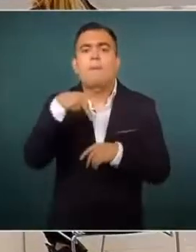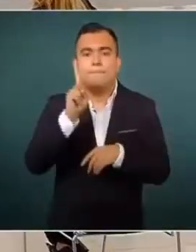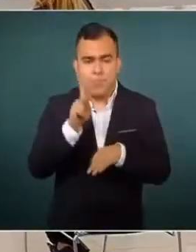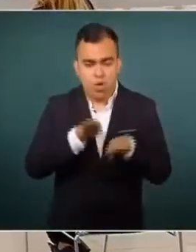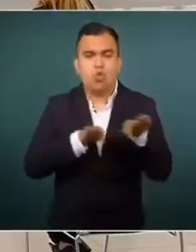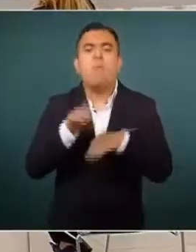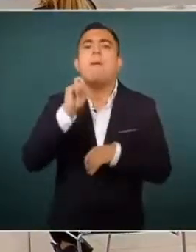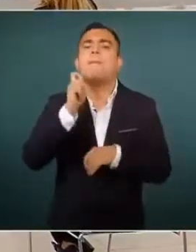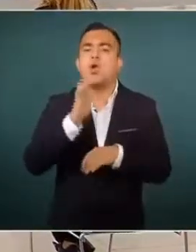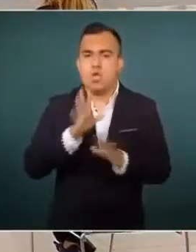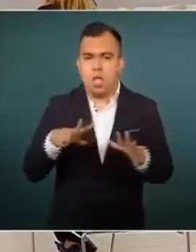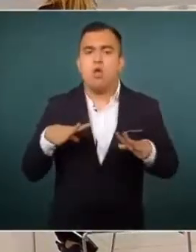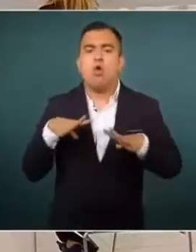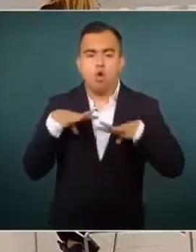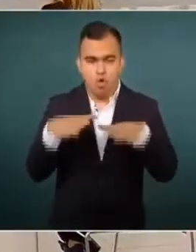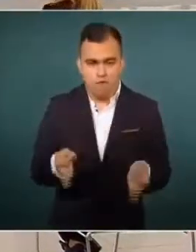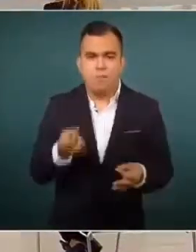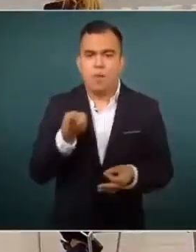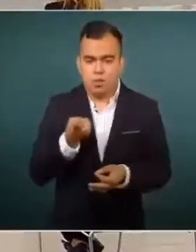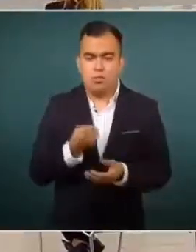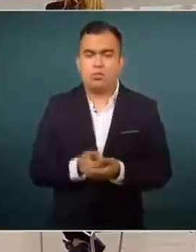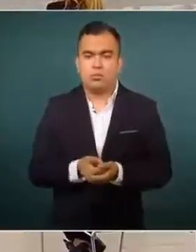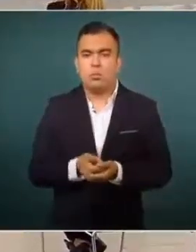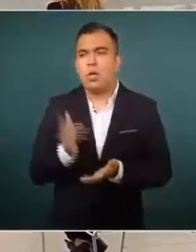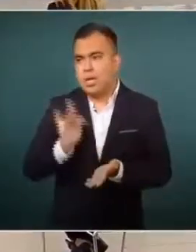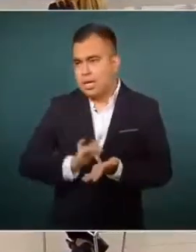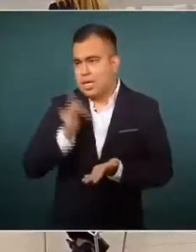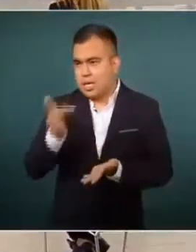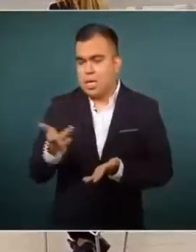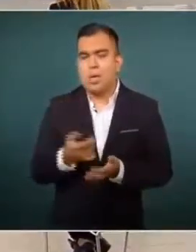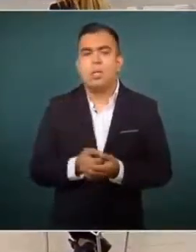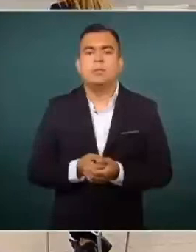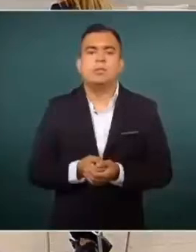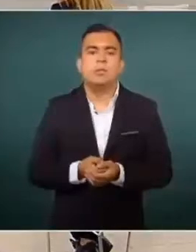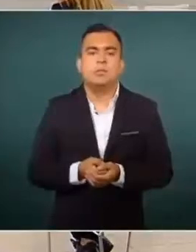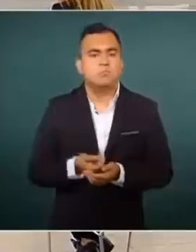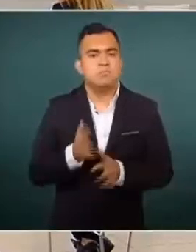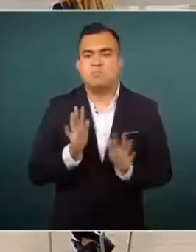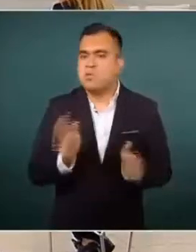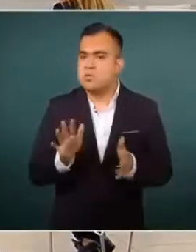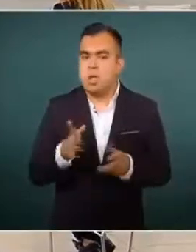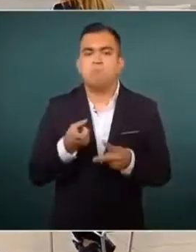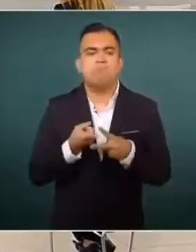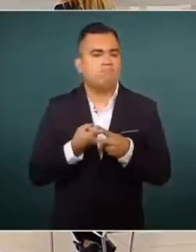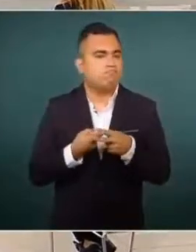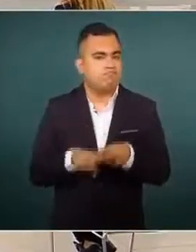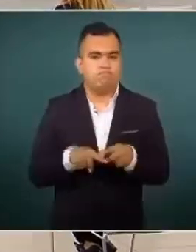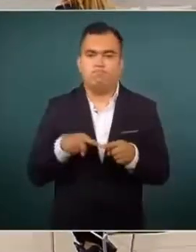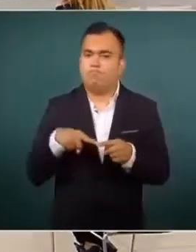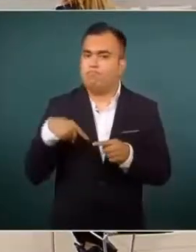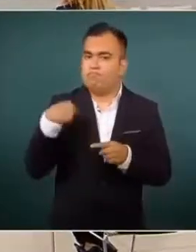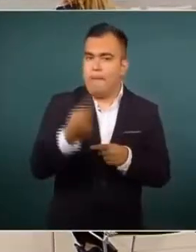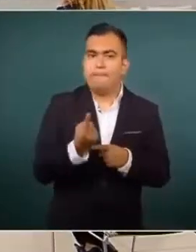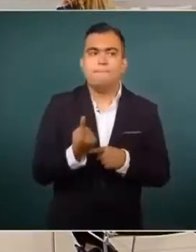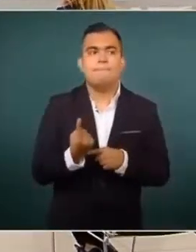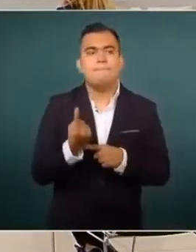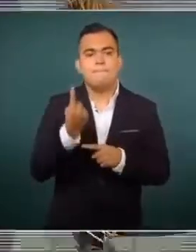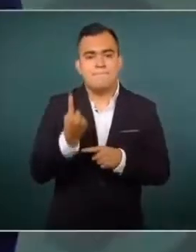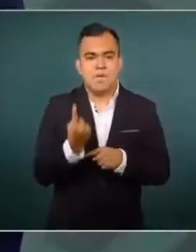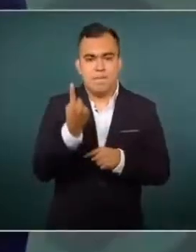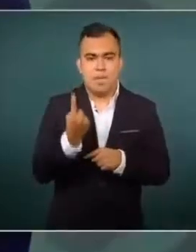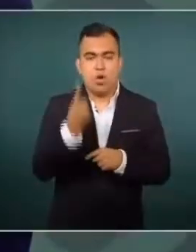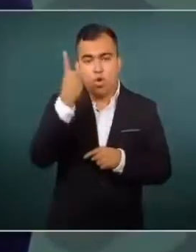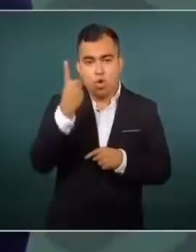sí está confirmado el proyecto. Yo se la paso a Sí, ya estamos por iniciar el primero, que es